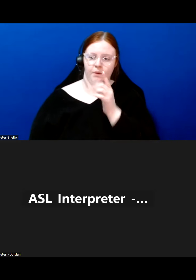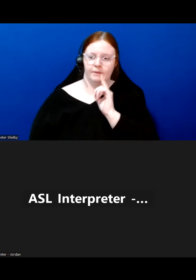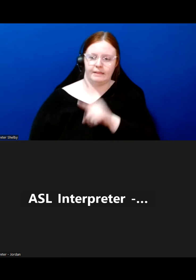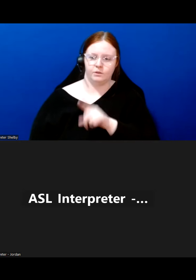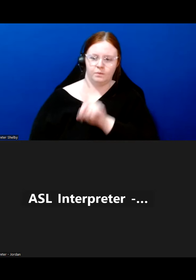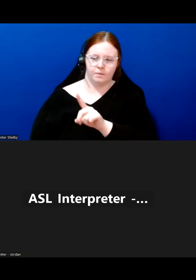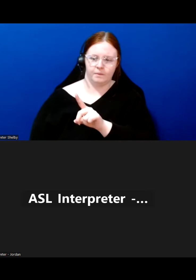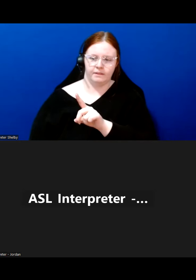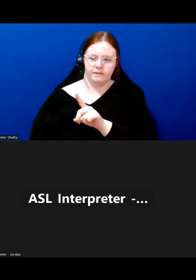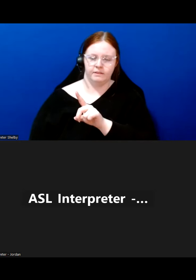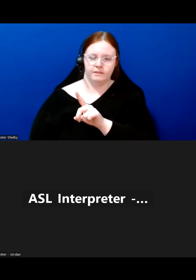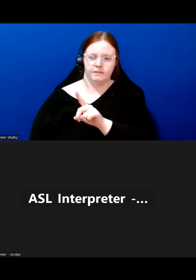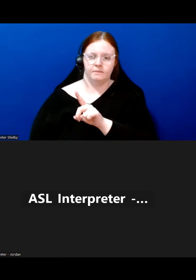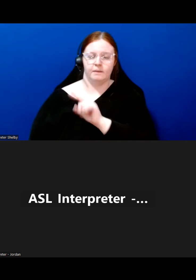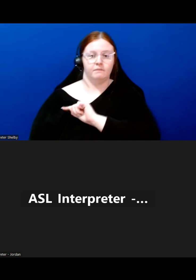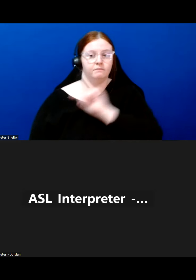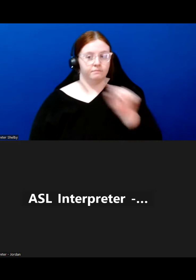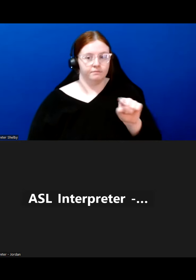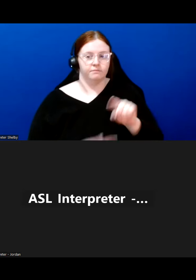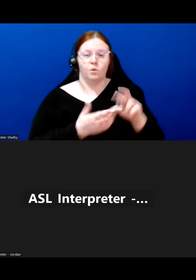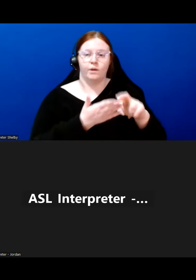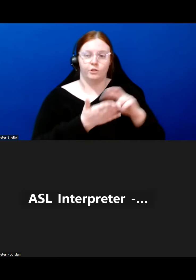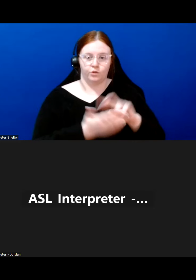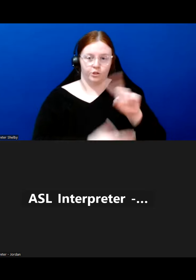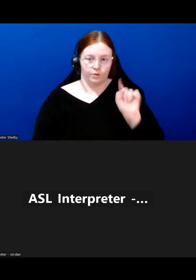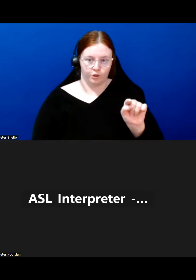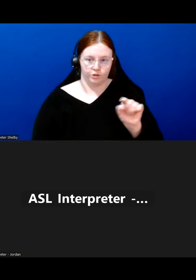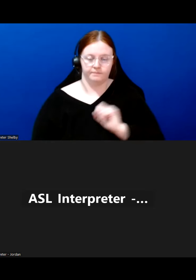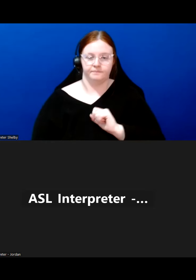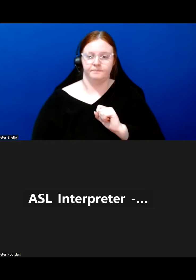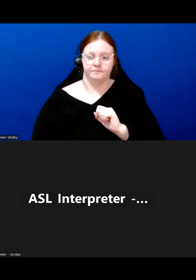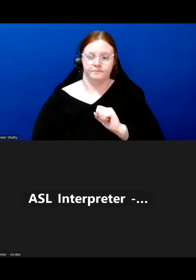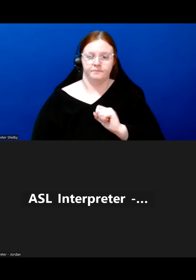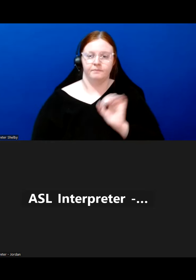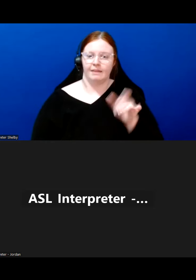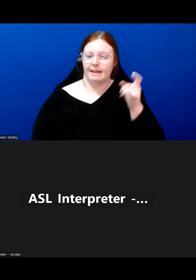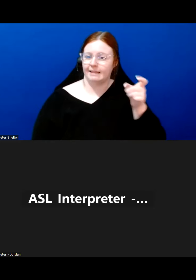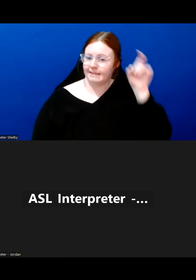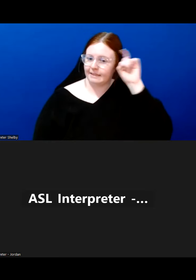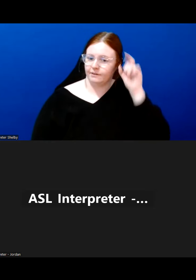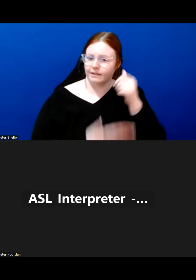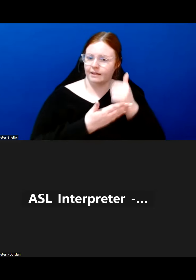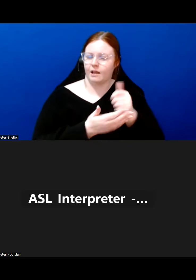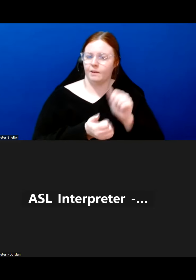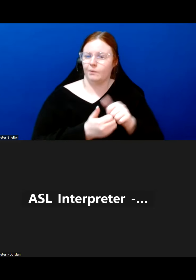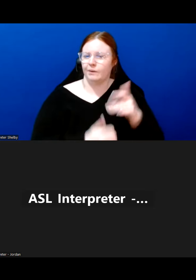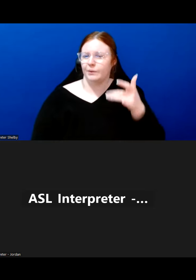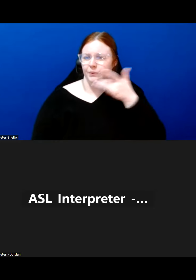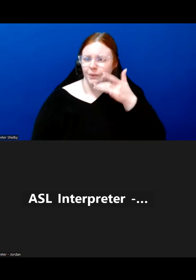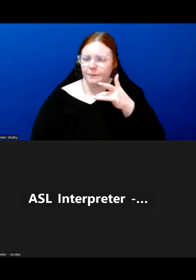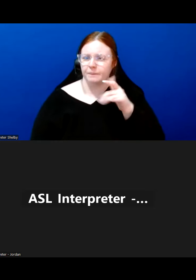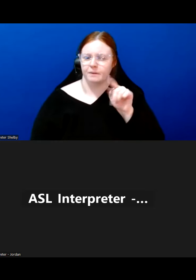but I'm going to go to a question now that was asked during registration. Does a hearing aid help you with the sharpness or tone of